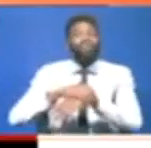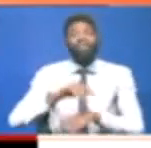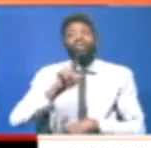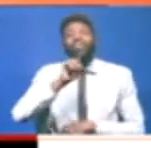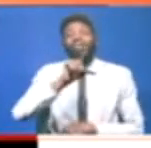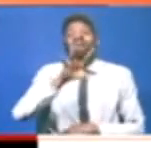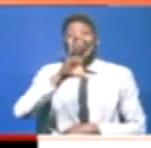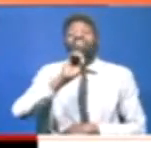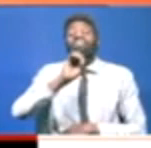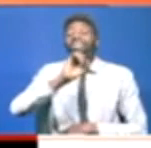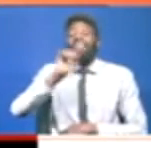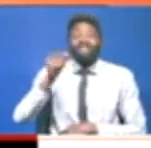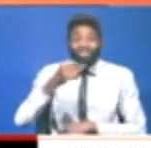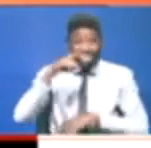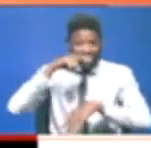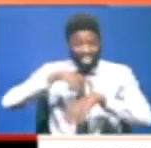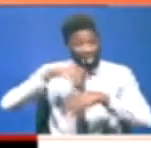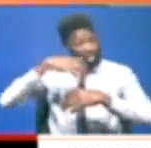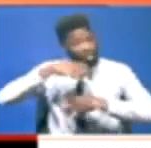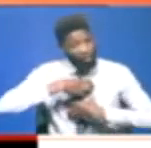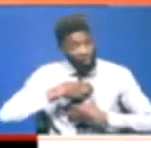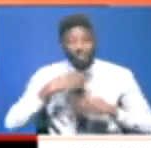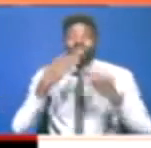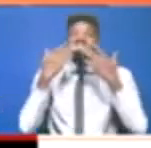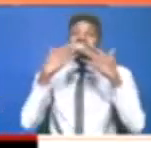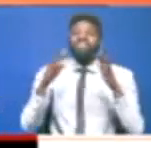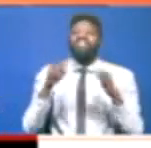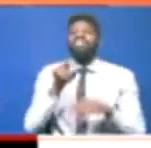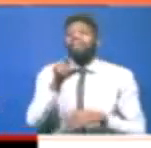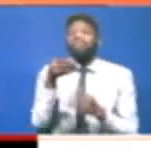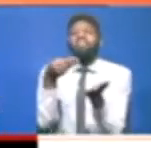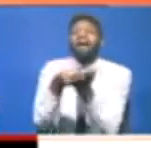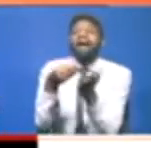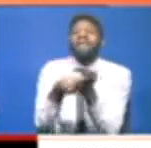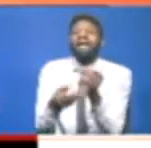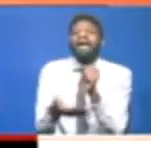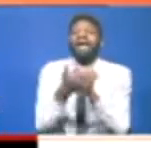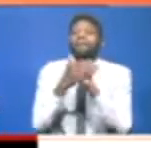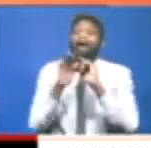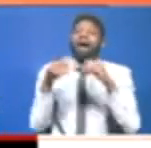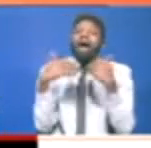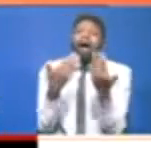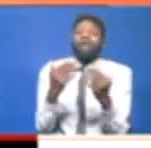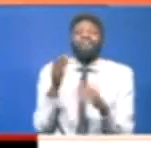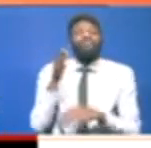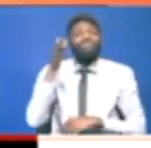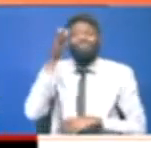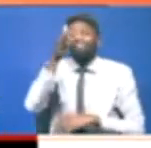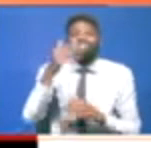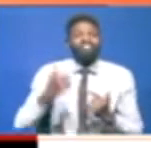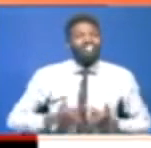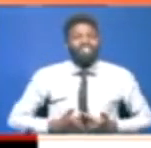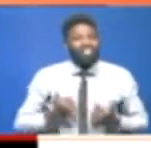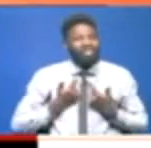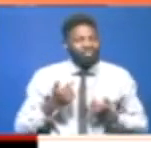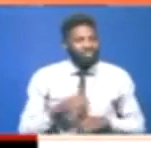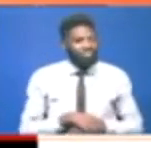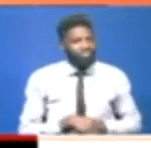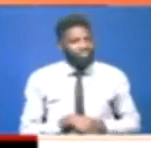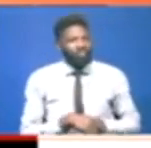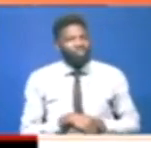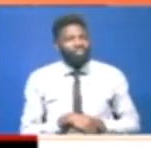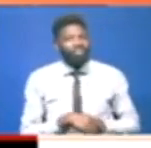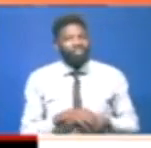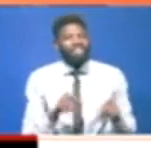150,000 at the end of your retirement, then how will that amount help you to sustain yourself? So it's an issue. This money, you know, is the